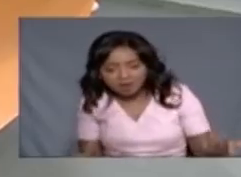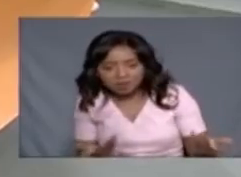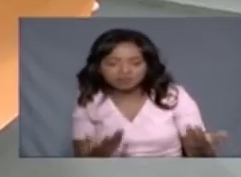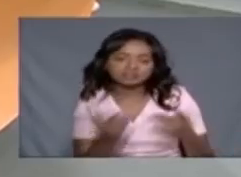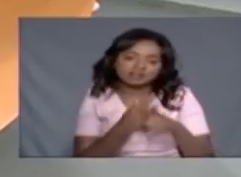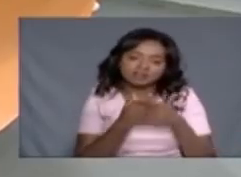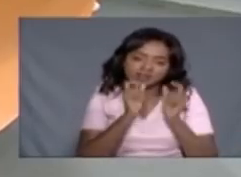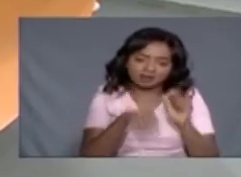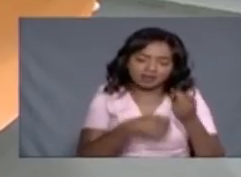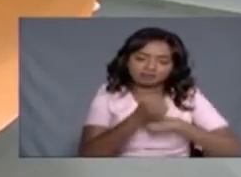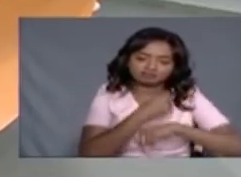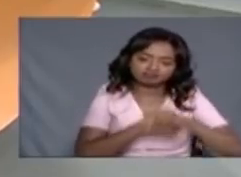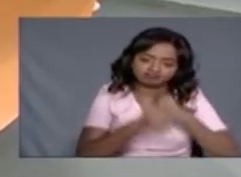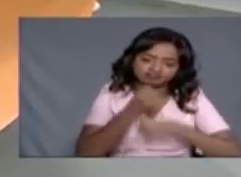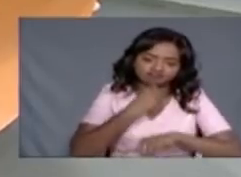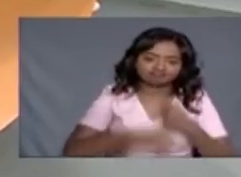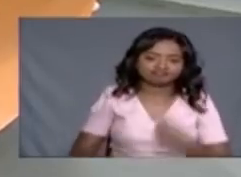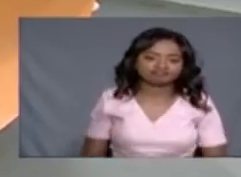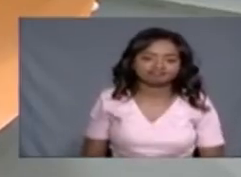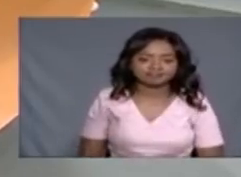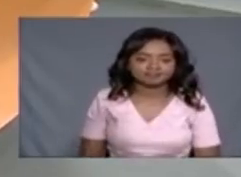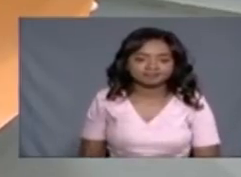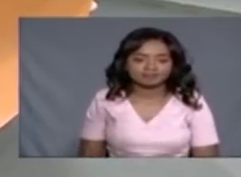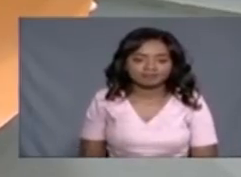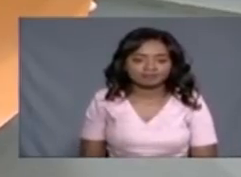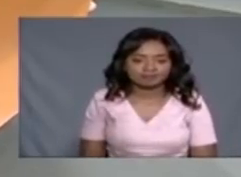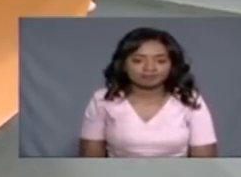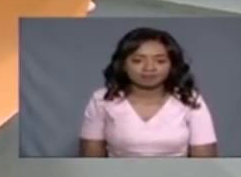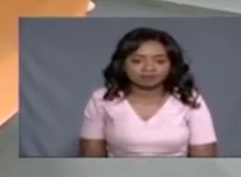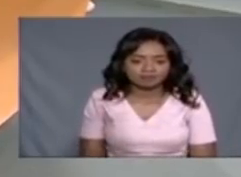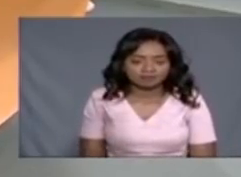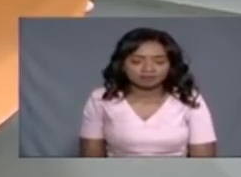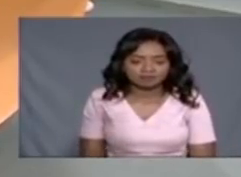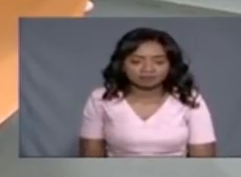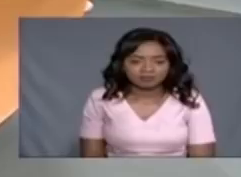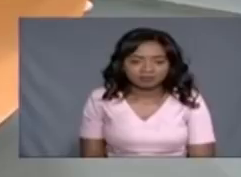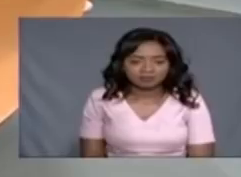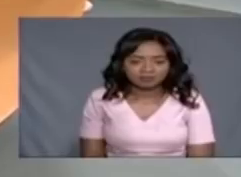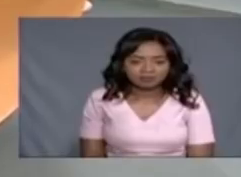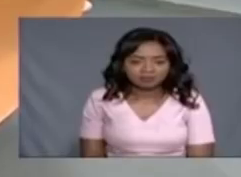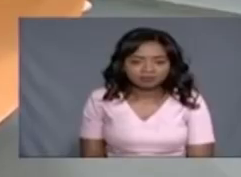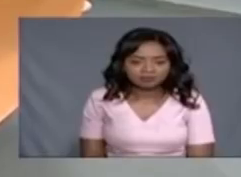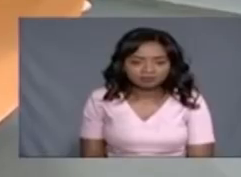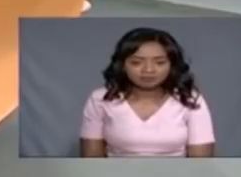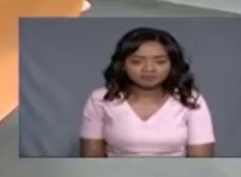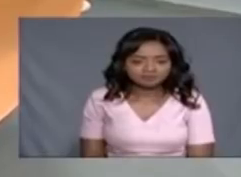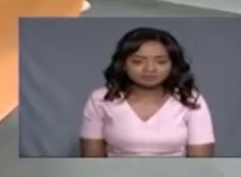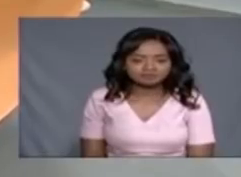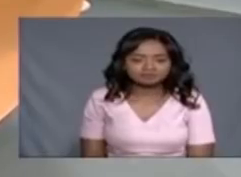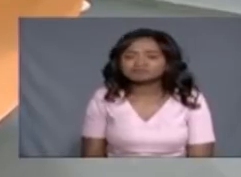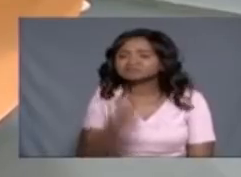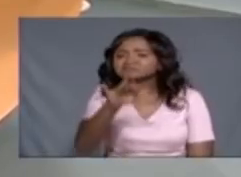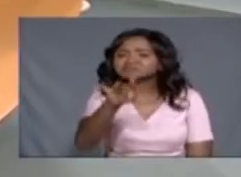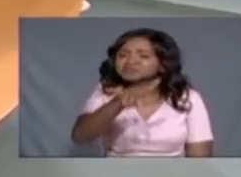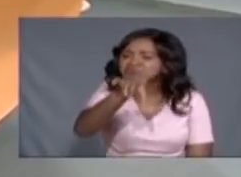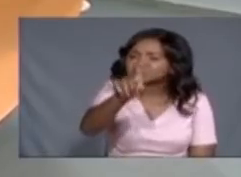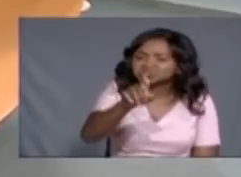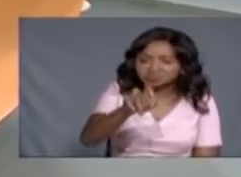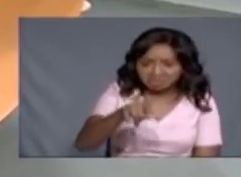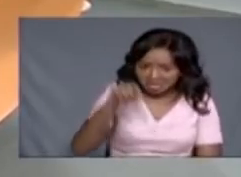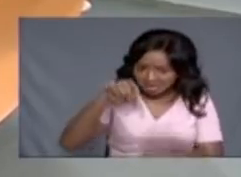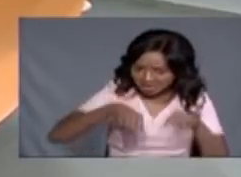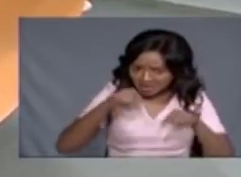and they will, if it is really a swarm, they will advise the ground team to move. Okay. Doctor, is it true they've reached Meru